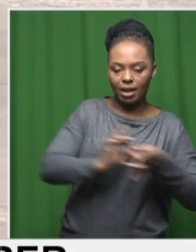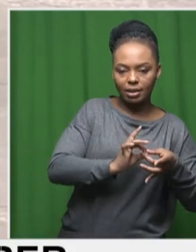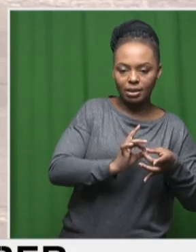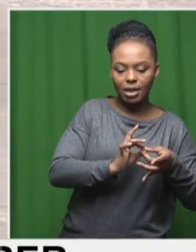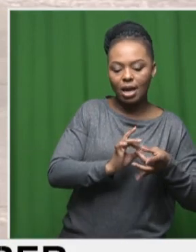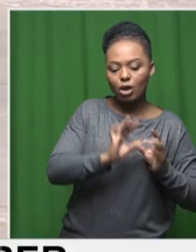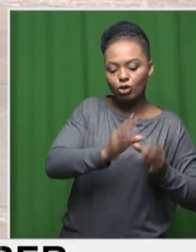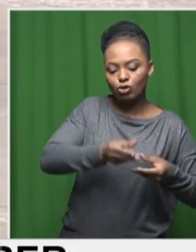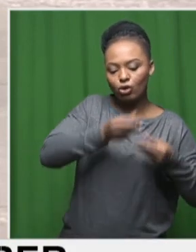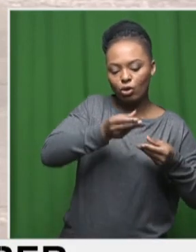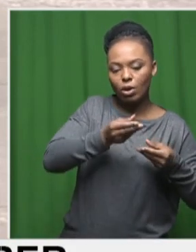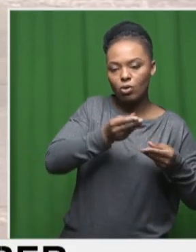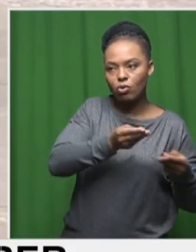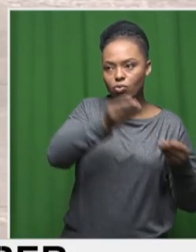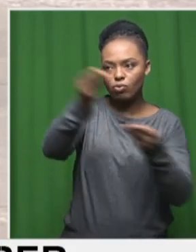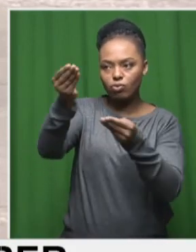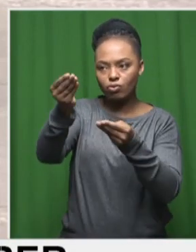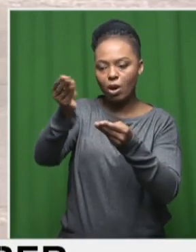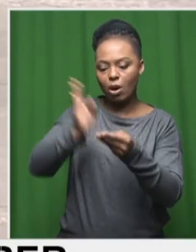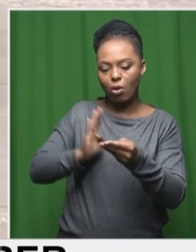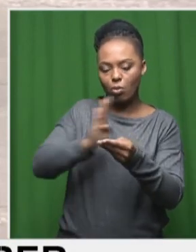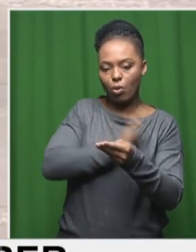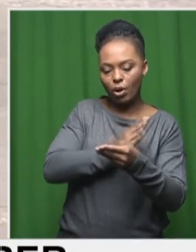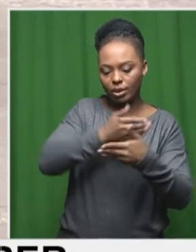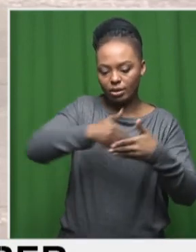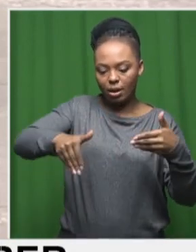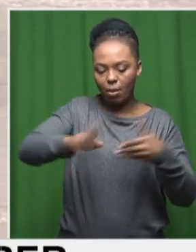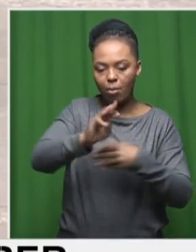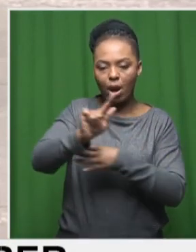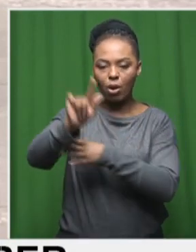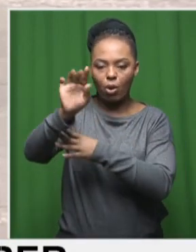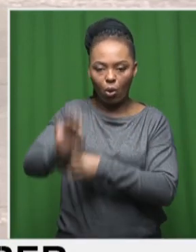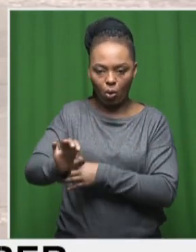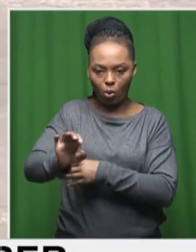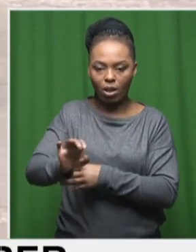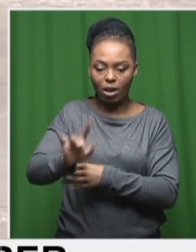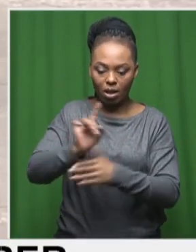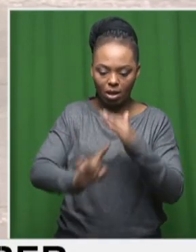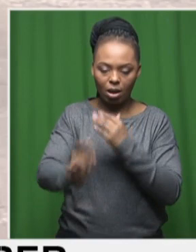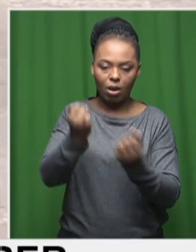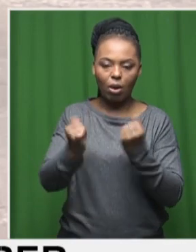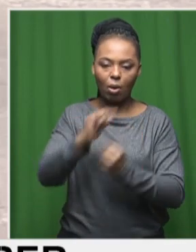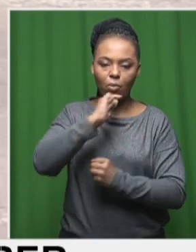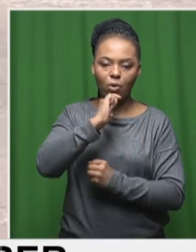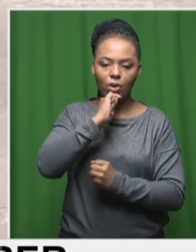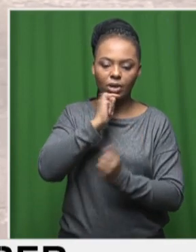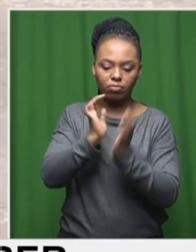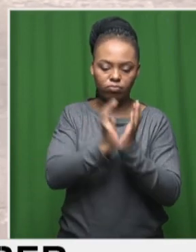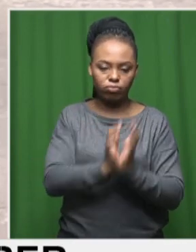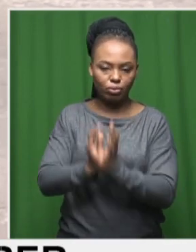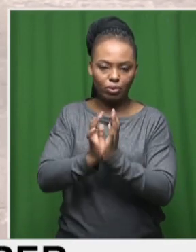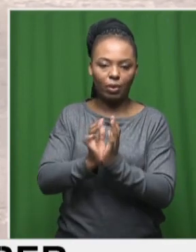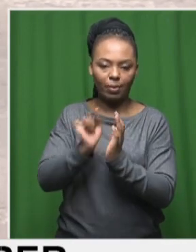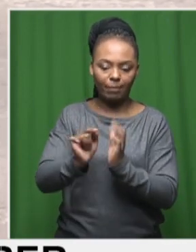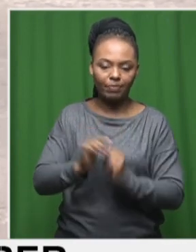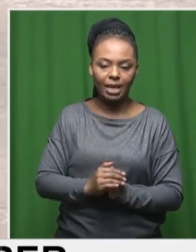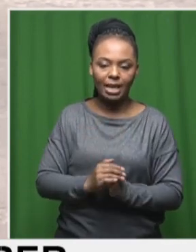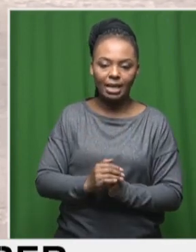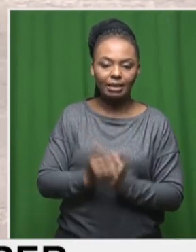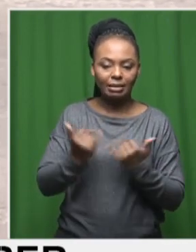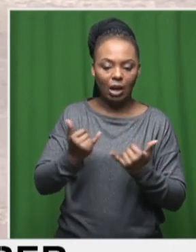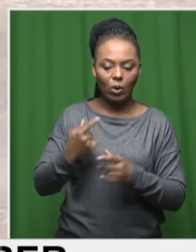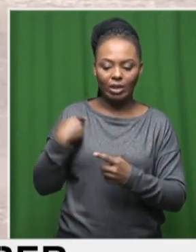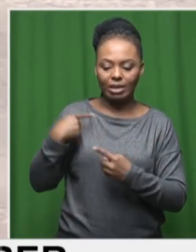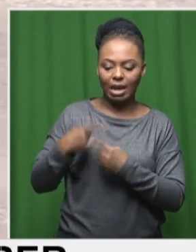be given to the parole board for this hearing taking place here this morning. It's been a very tough couple